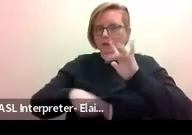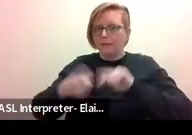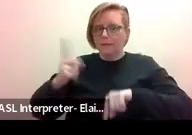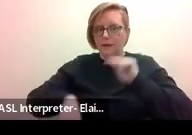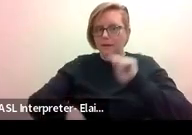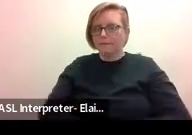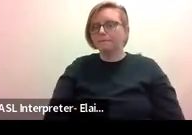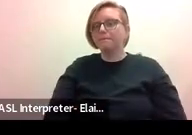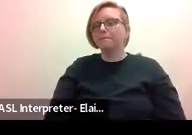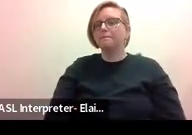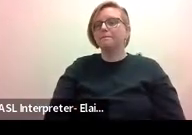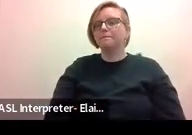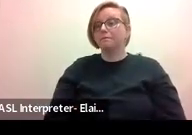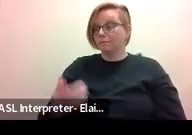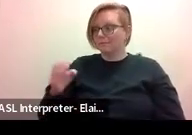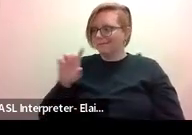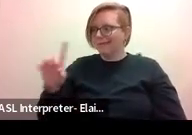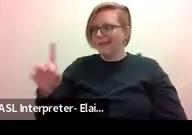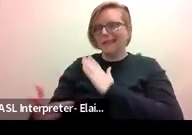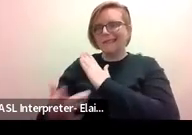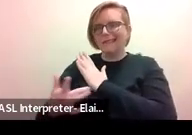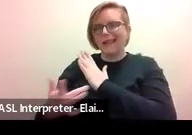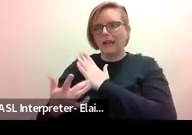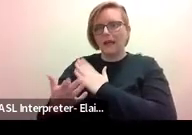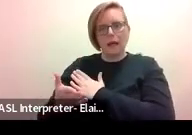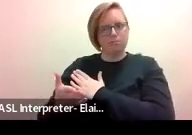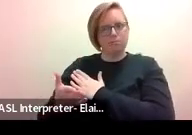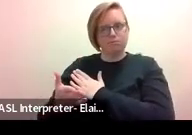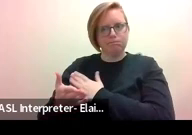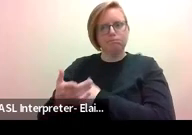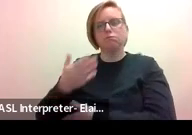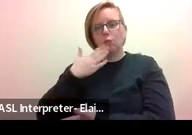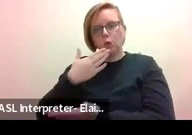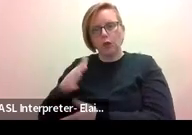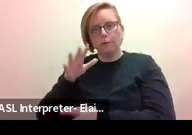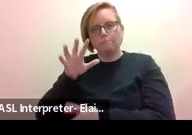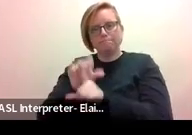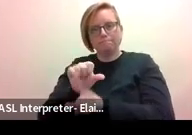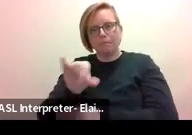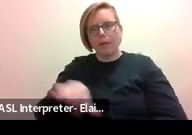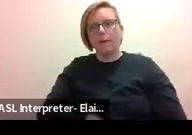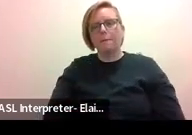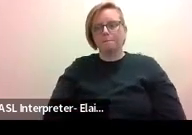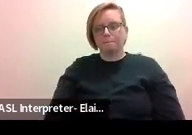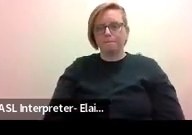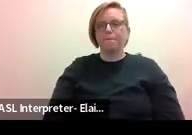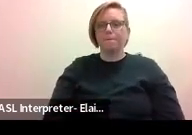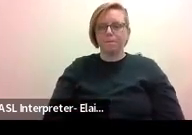And there's an ed tech position responsible. Good catch.